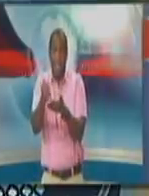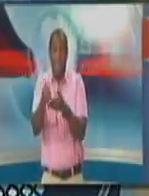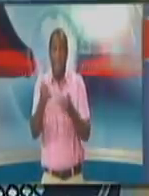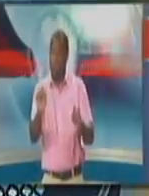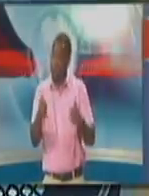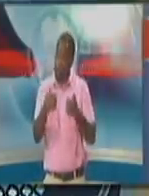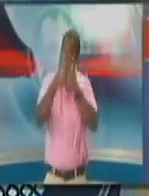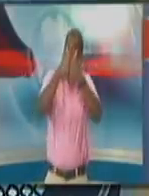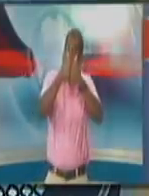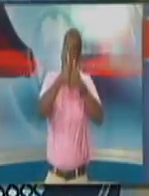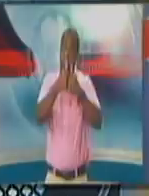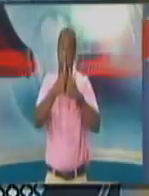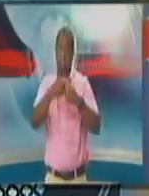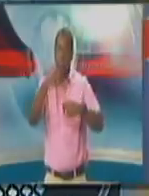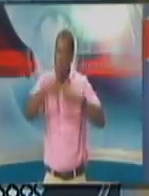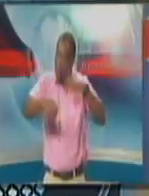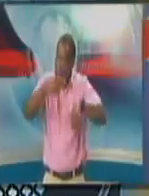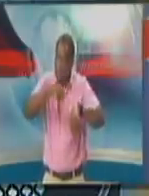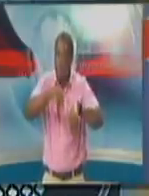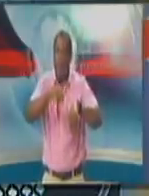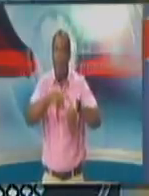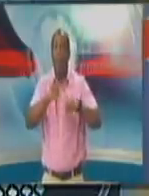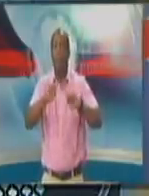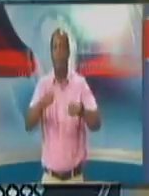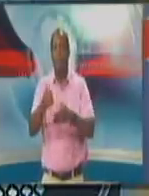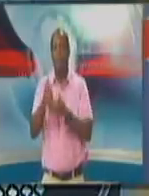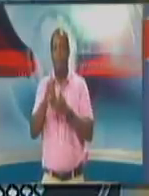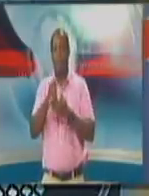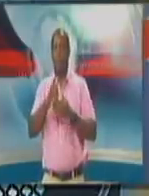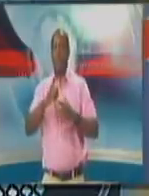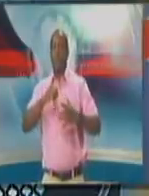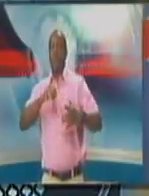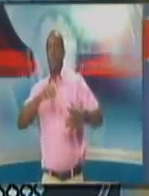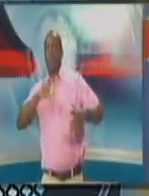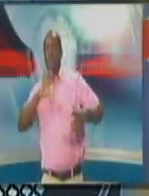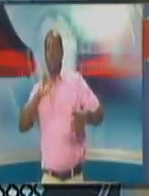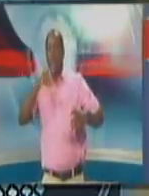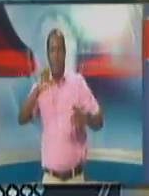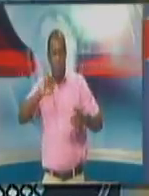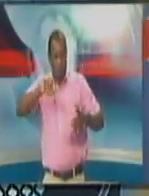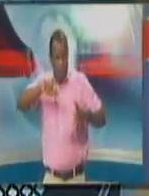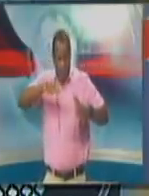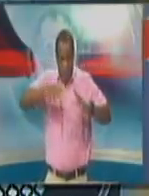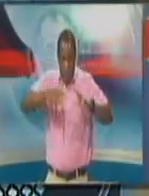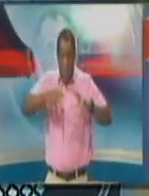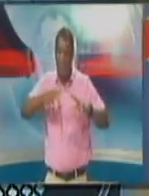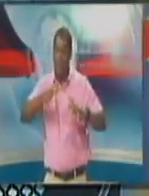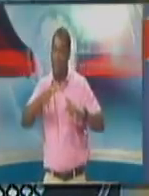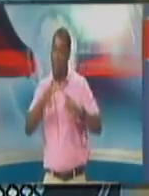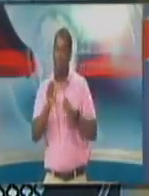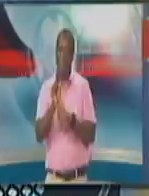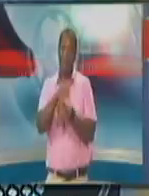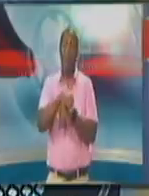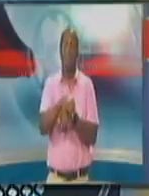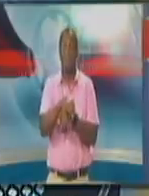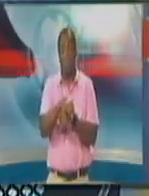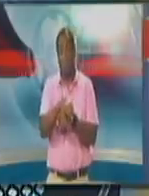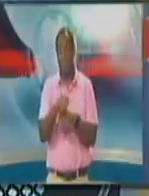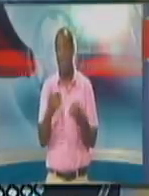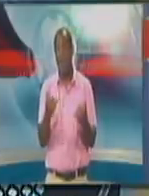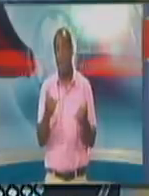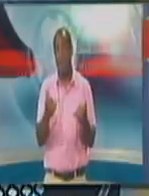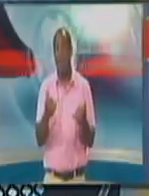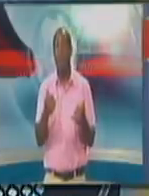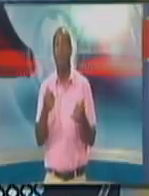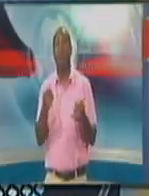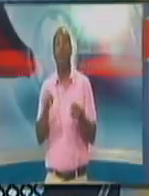if you are having difficulty and you feel you're not coping adequately, please reach out to the mental health services that are available, either through